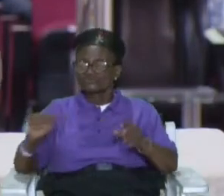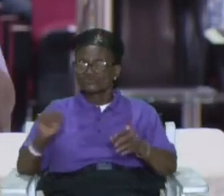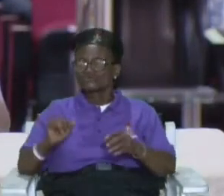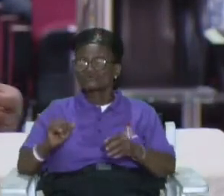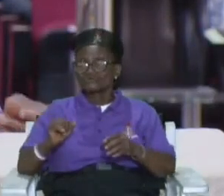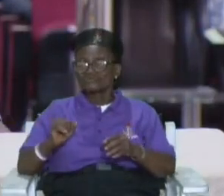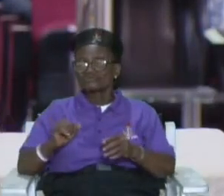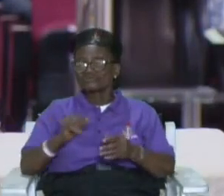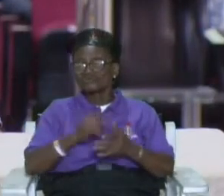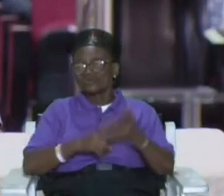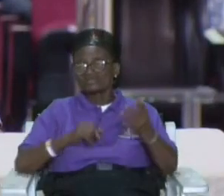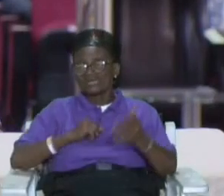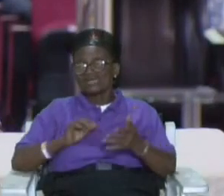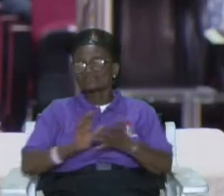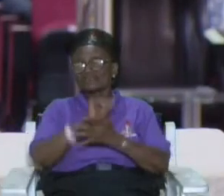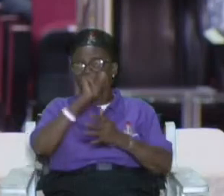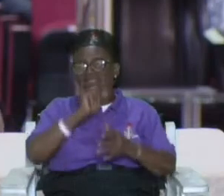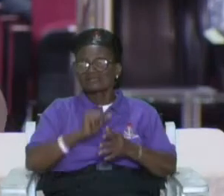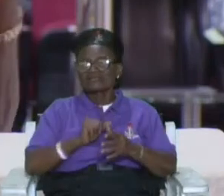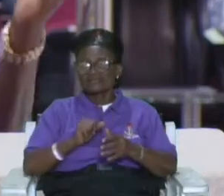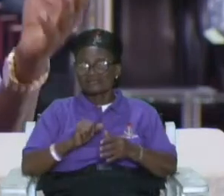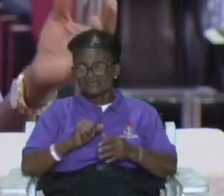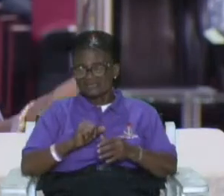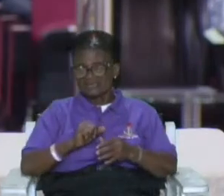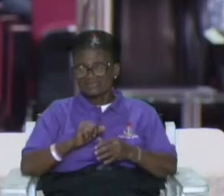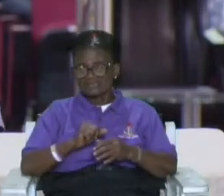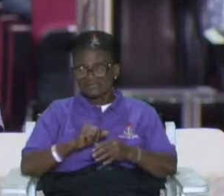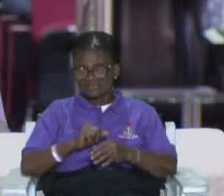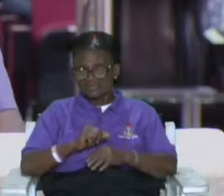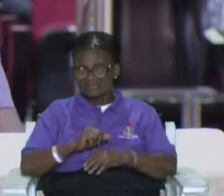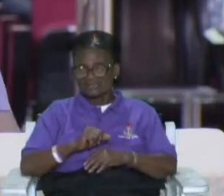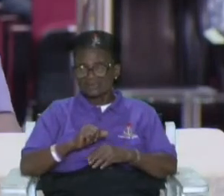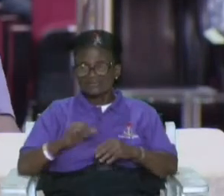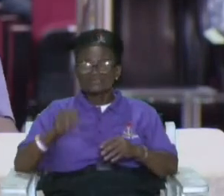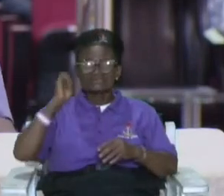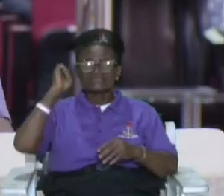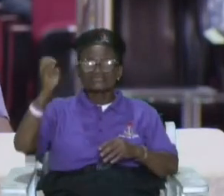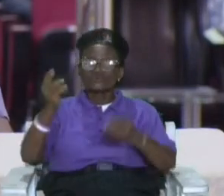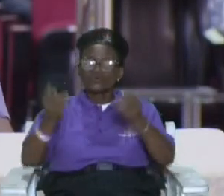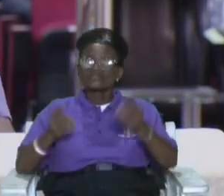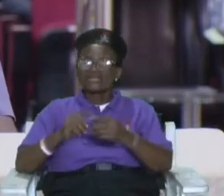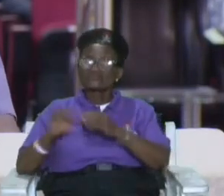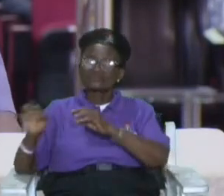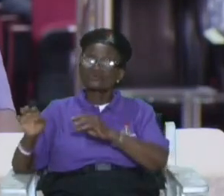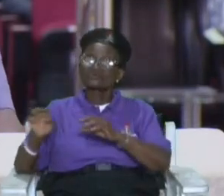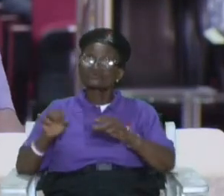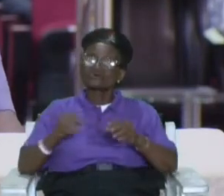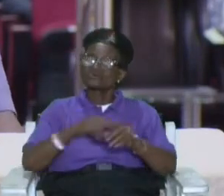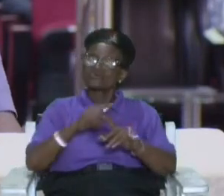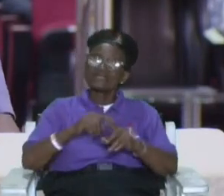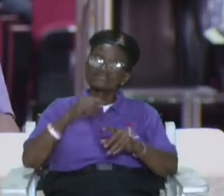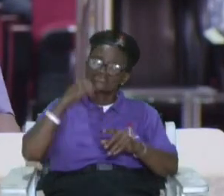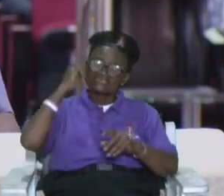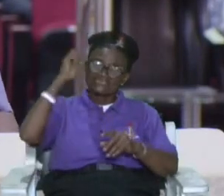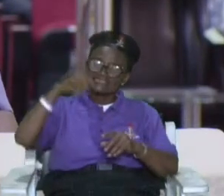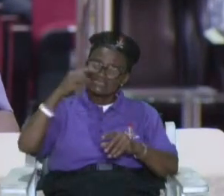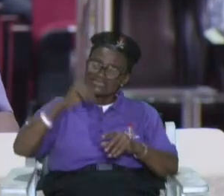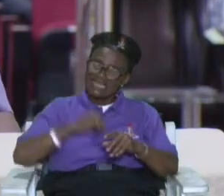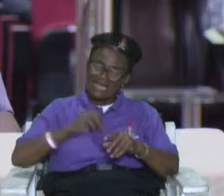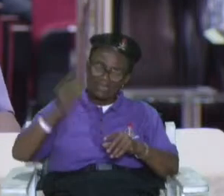That's why I laughed when I heard that one joke. I said, I was